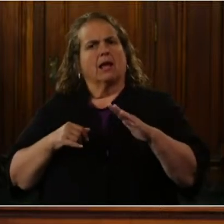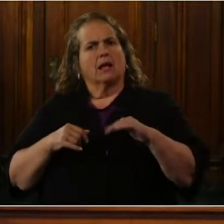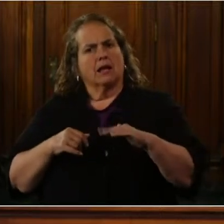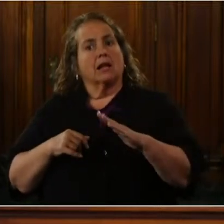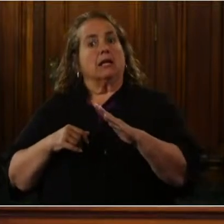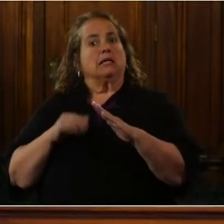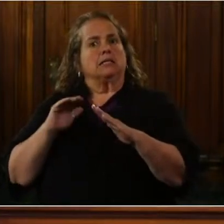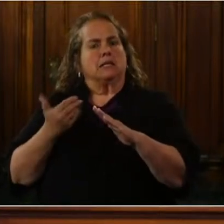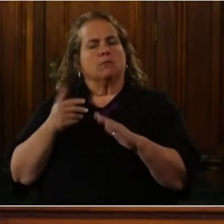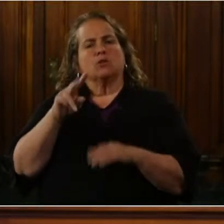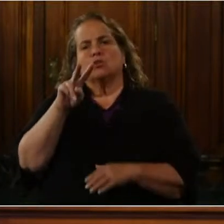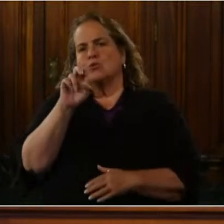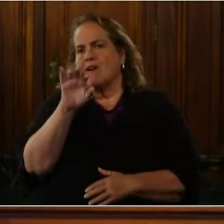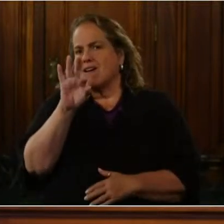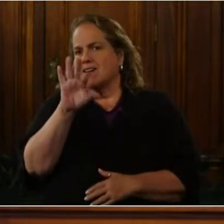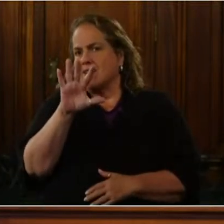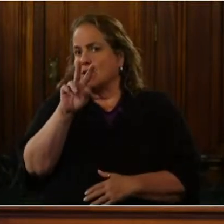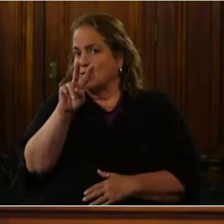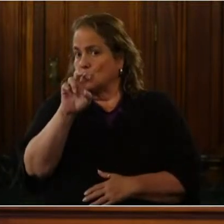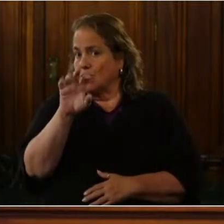reporting 295